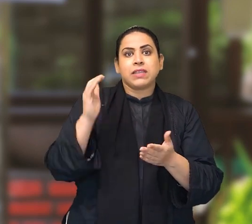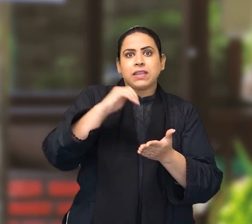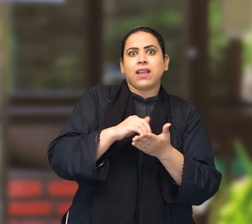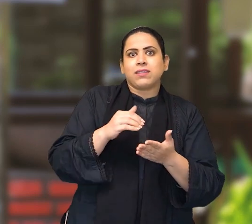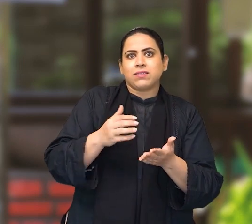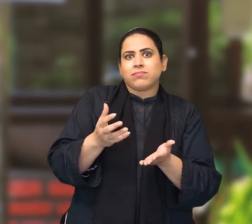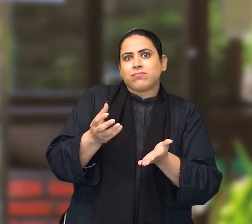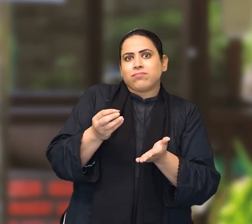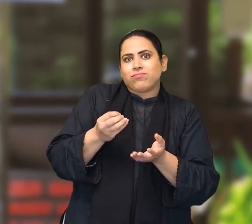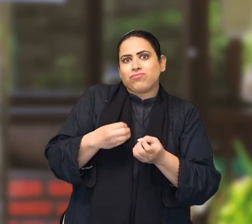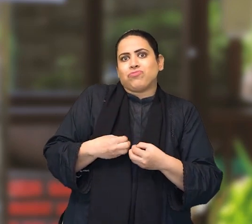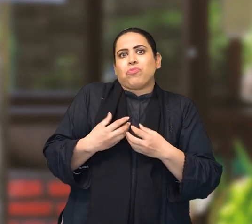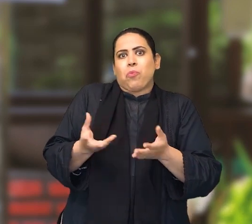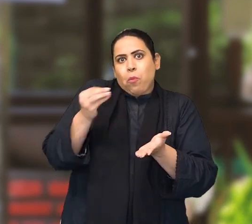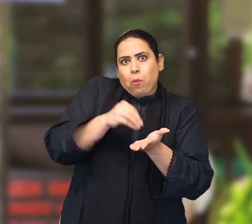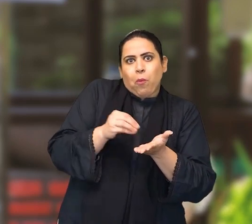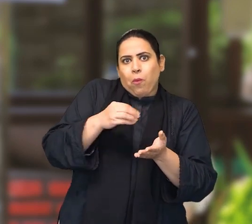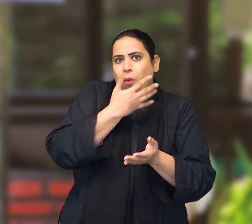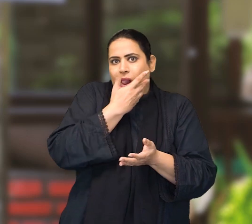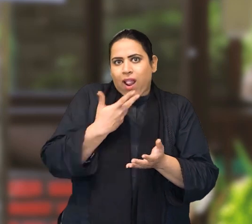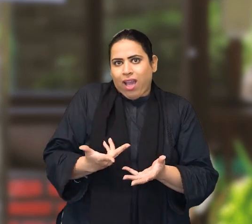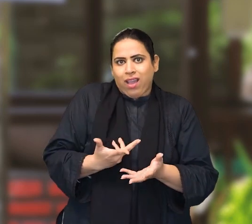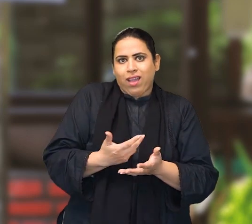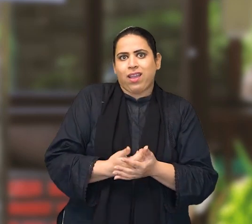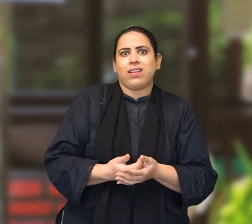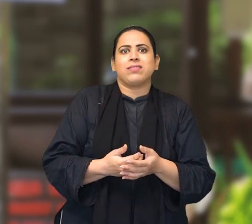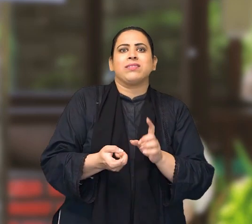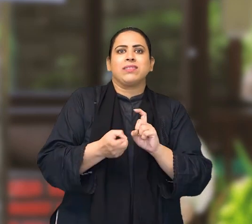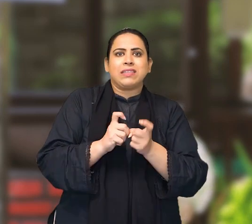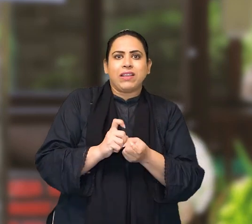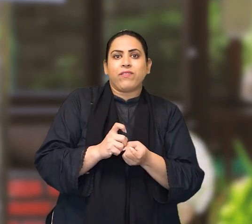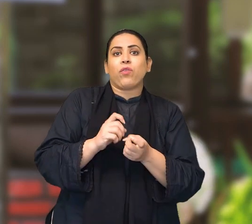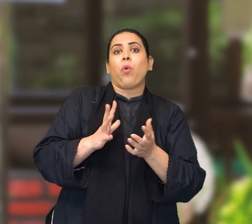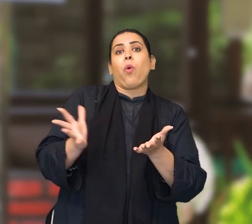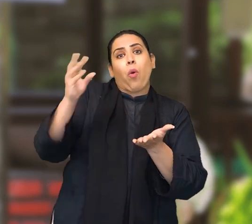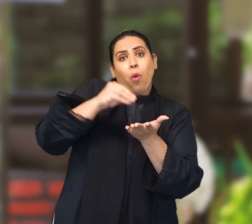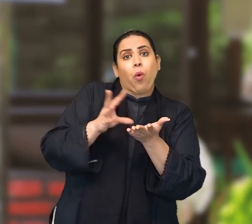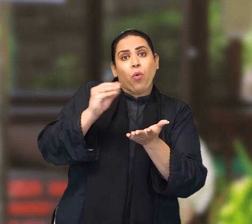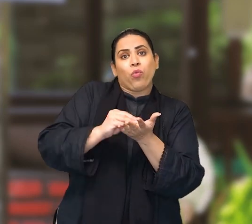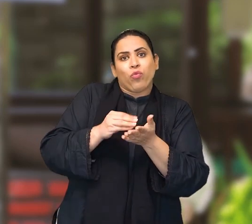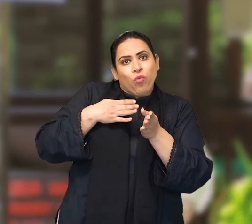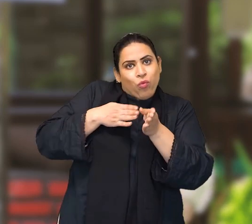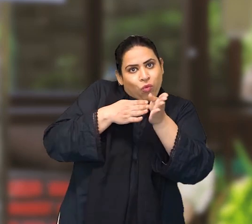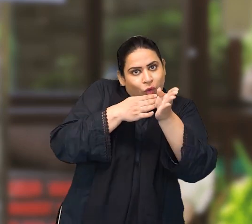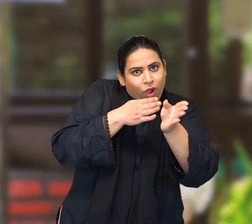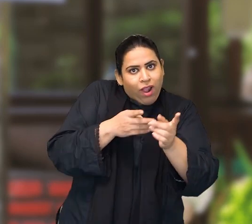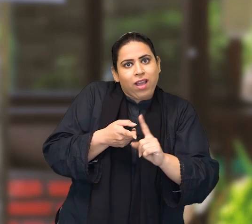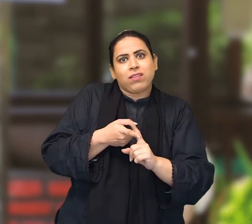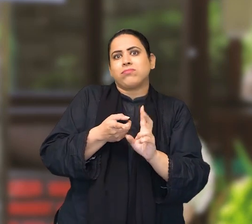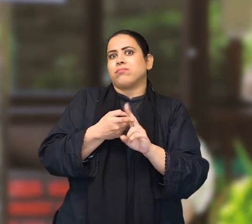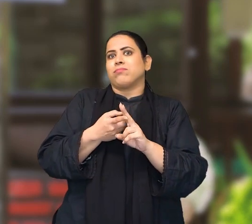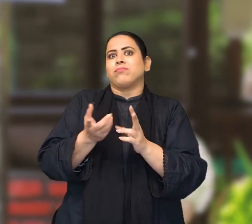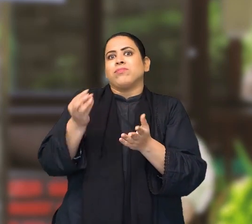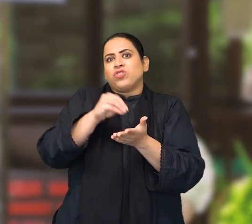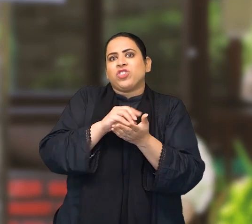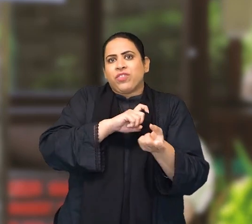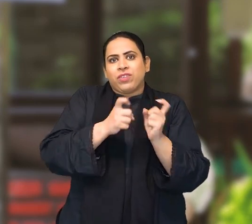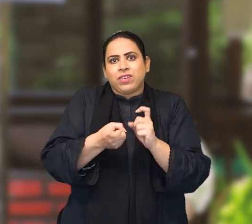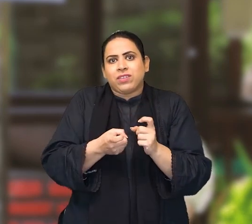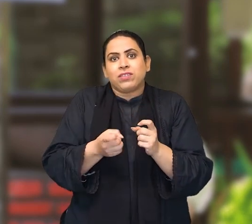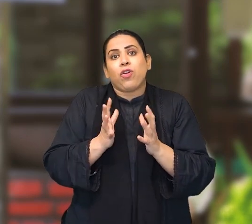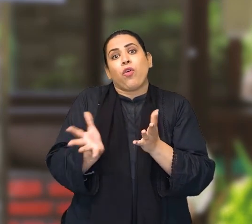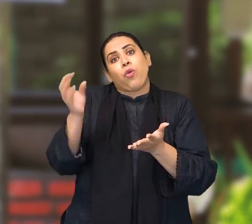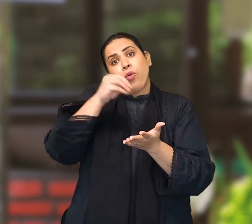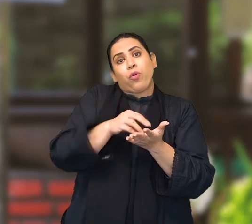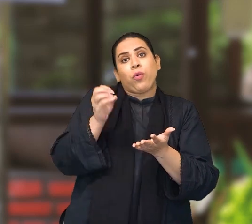getting things are more shifting towards more likes, shifting are towards more following, things are shifting towards more